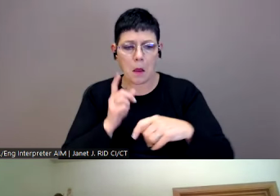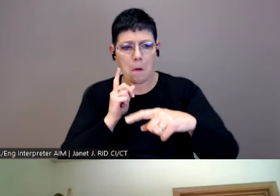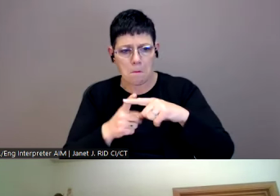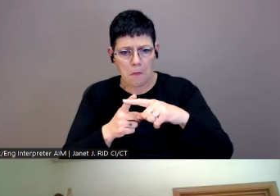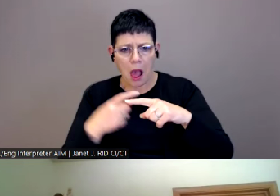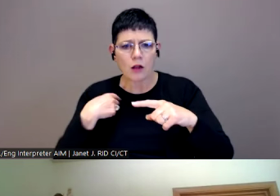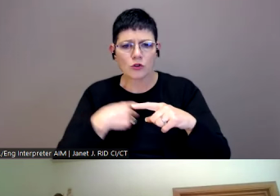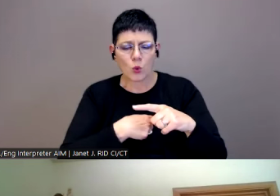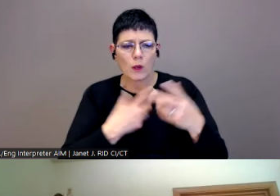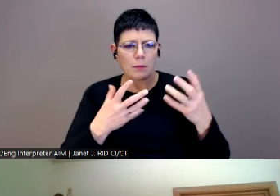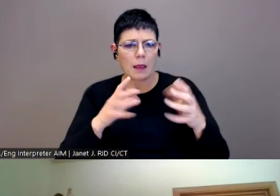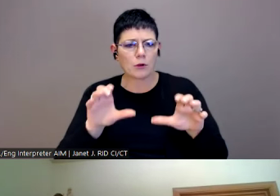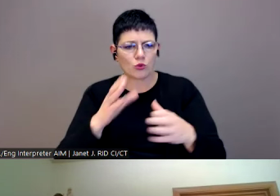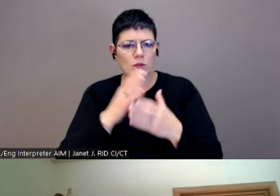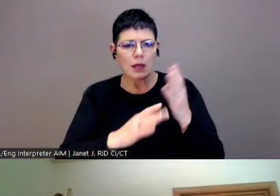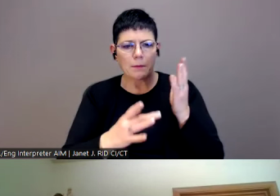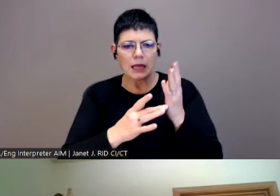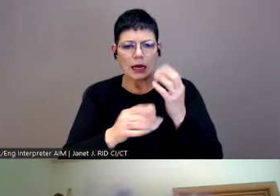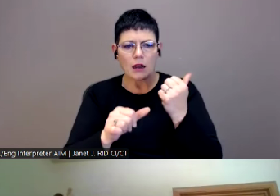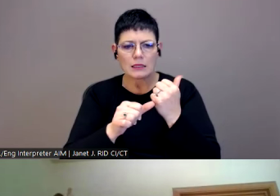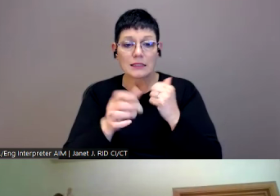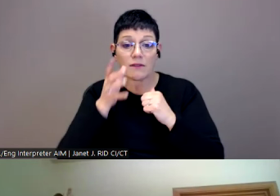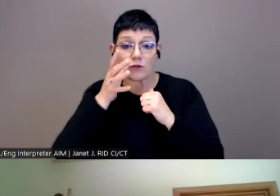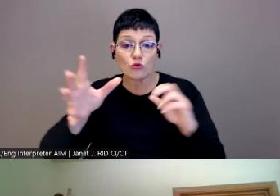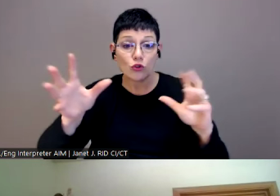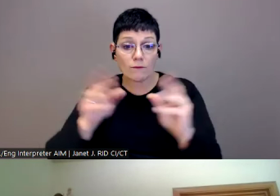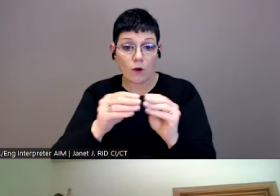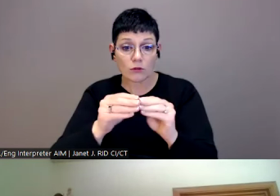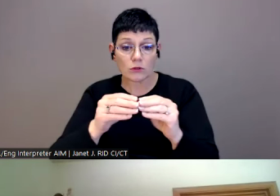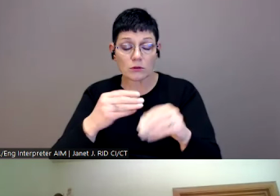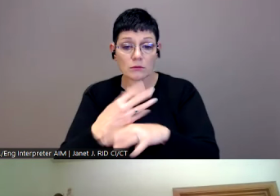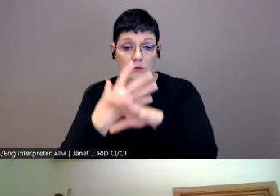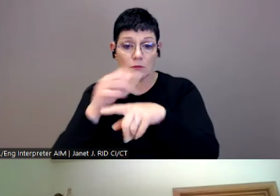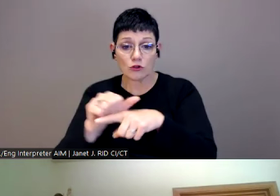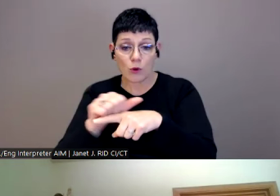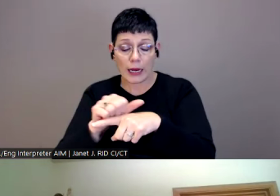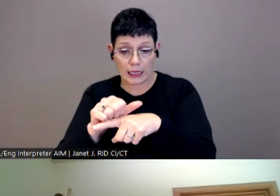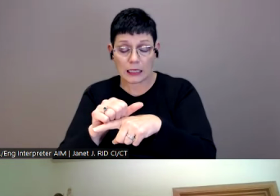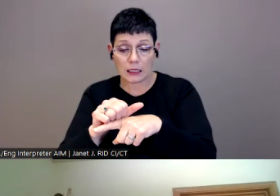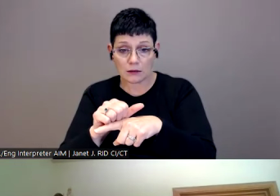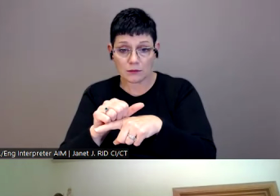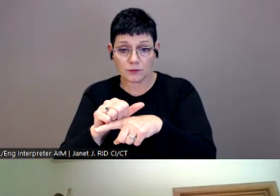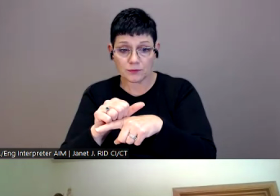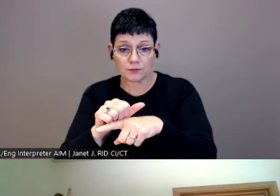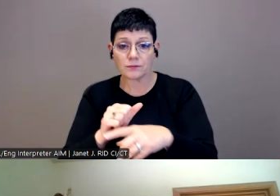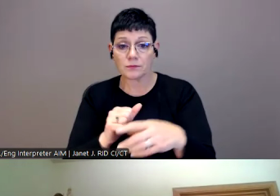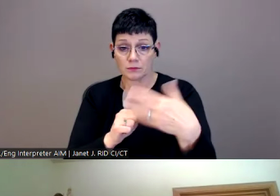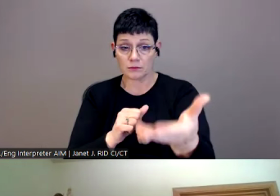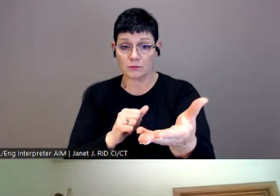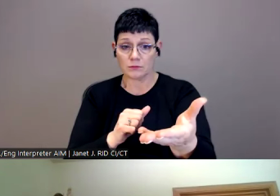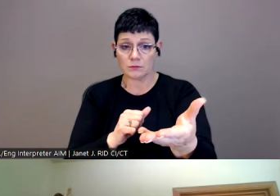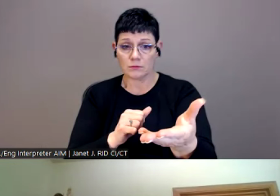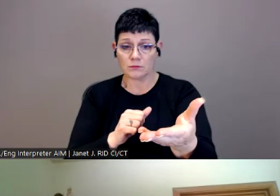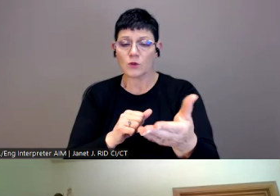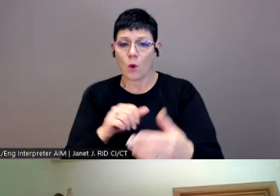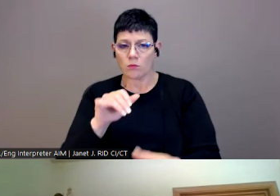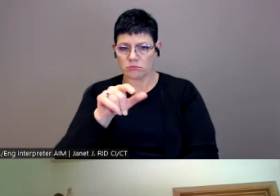TA sessions, technical assistance. So I'm going to stop monologuing for a second and let folks tell